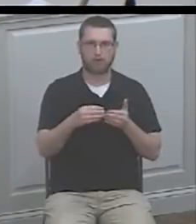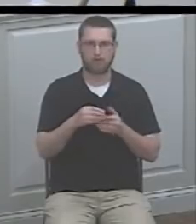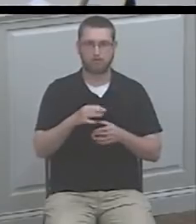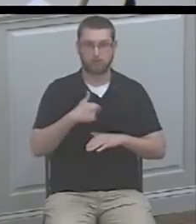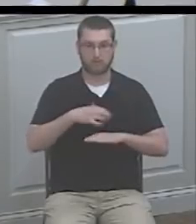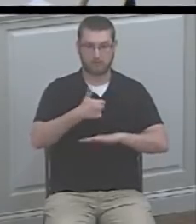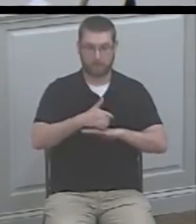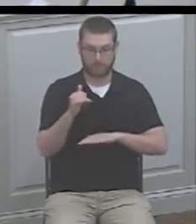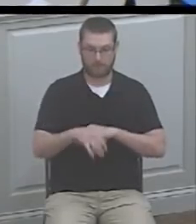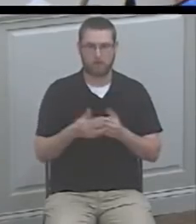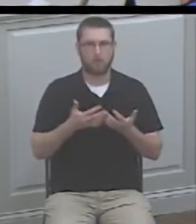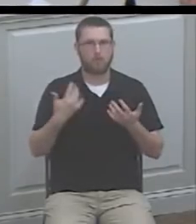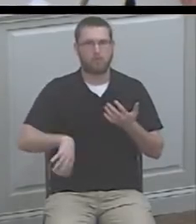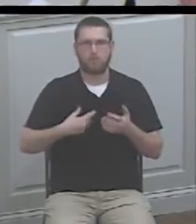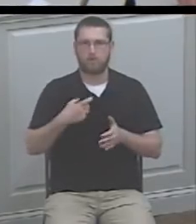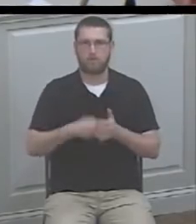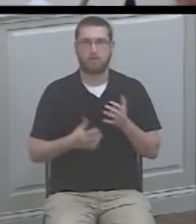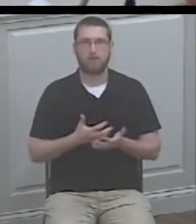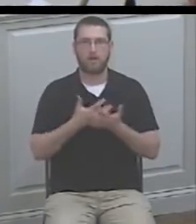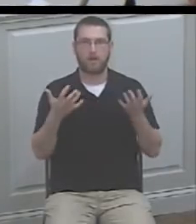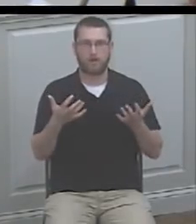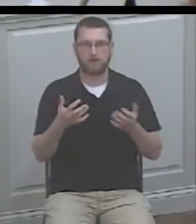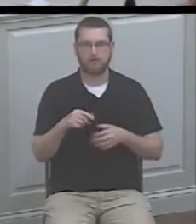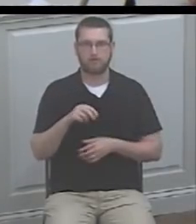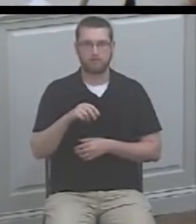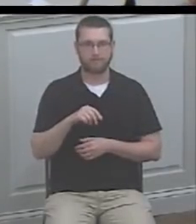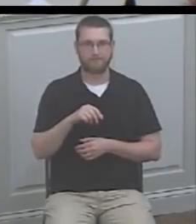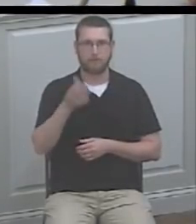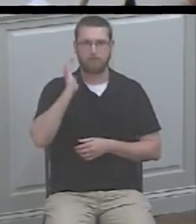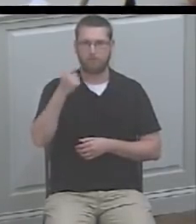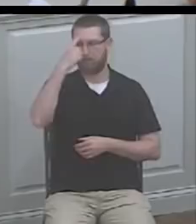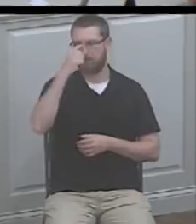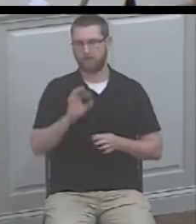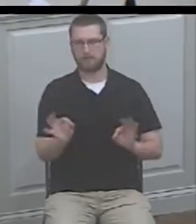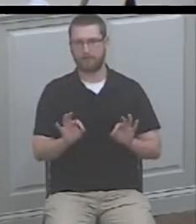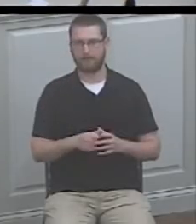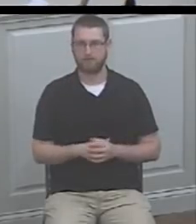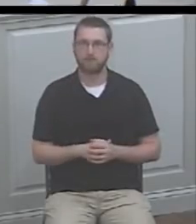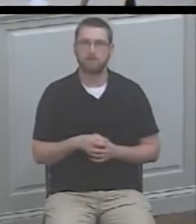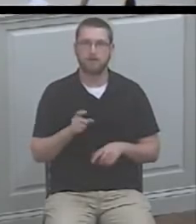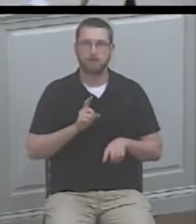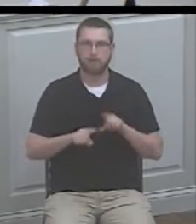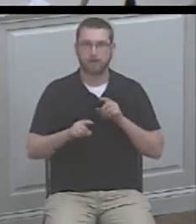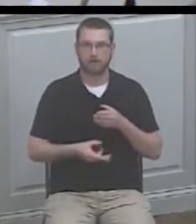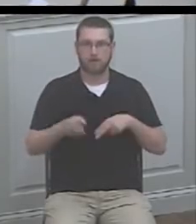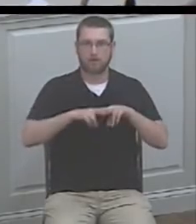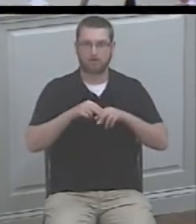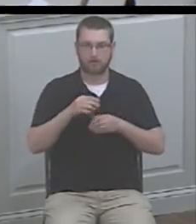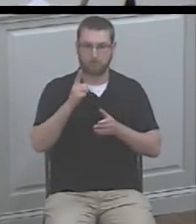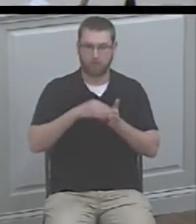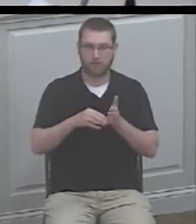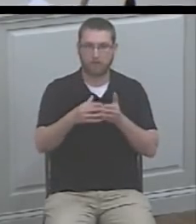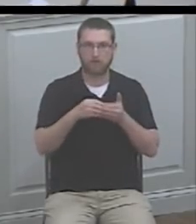quite costly. When it was our understanding that it would not be initially, that extra $1 million in coverage for the